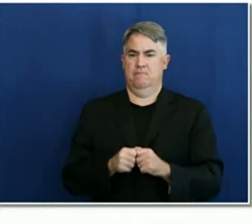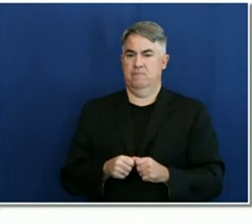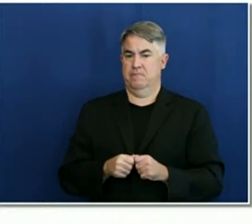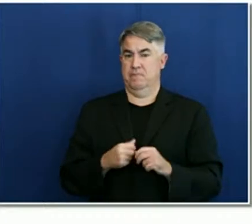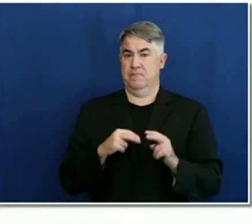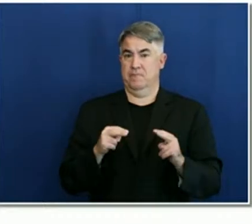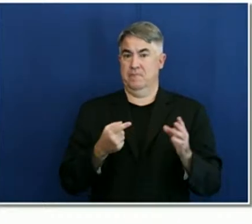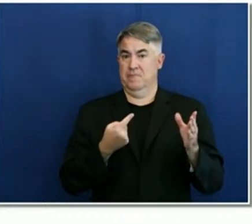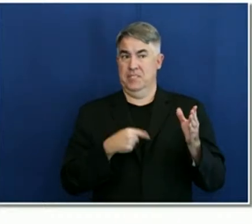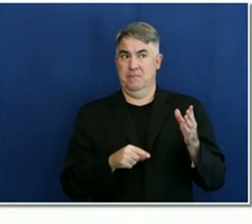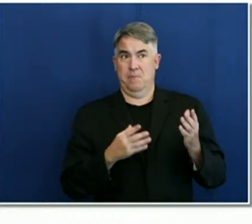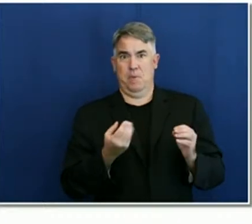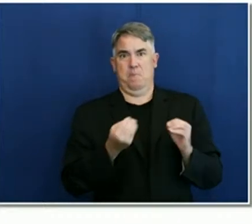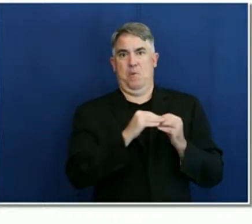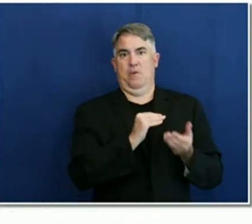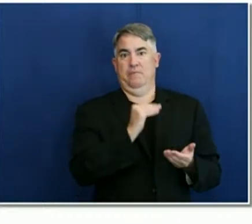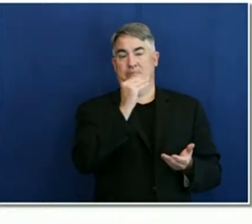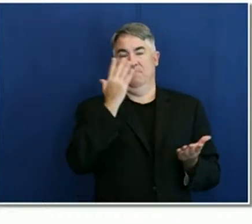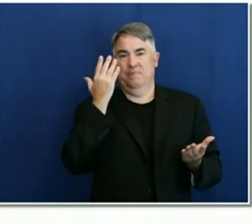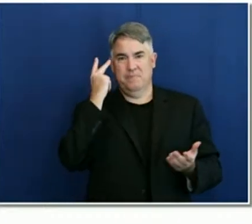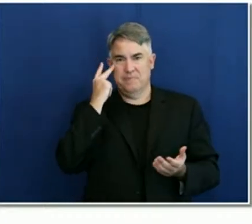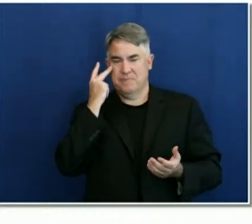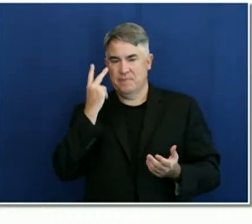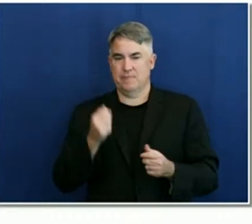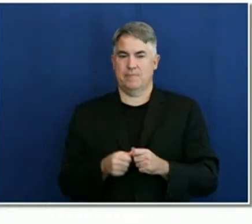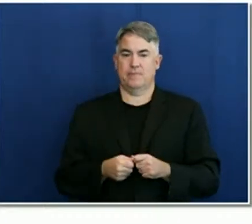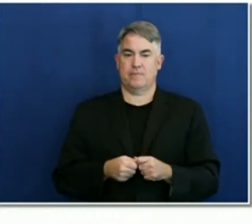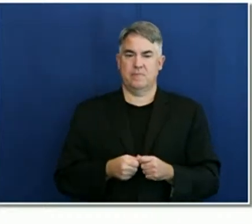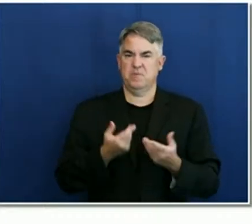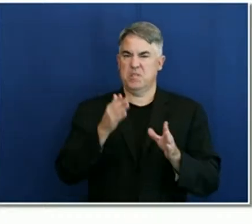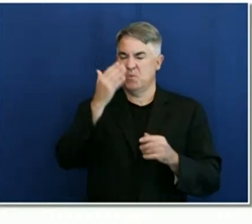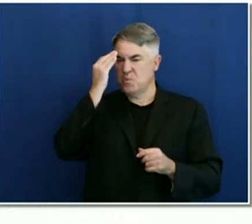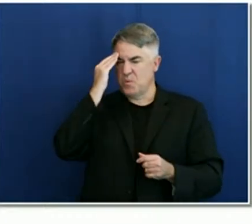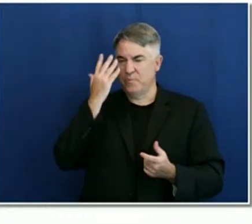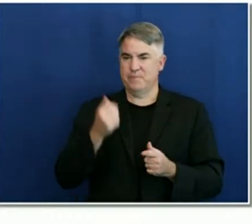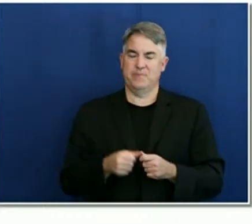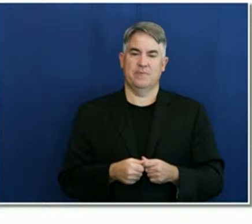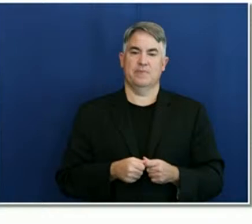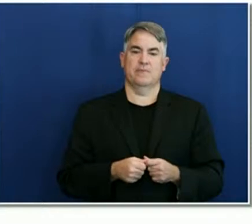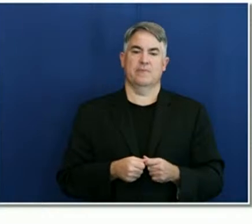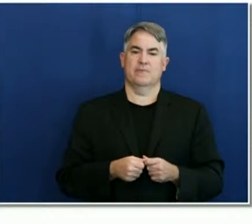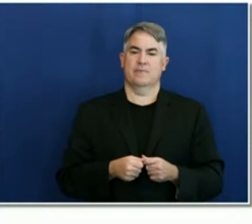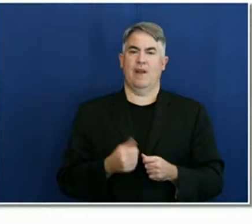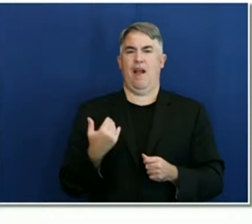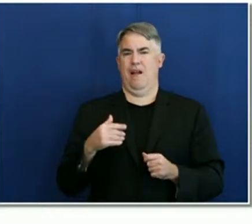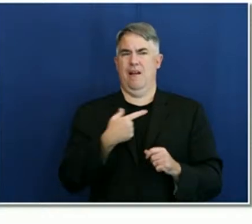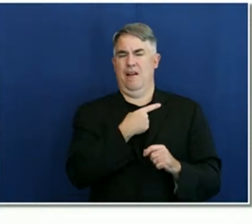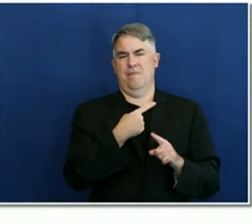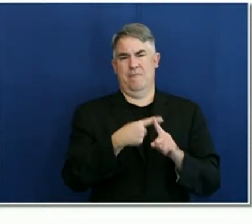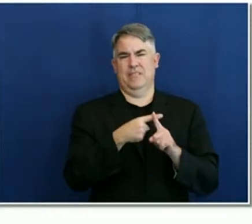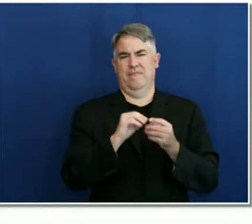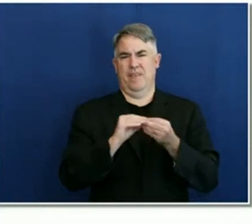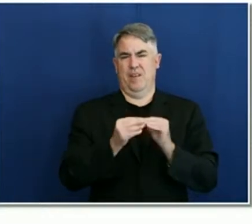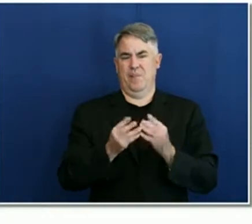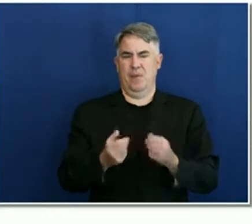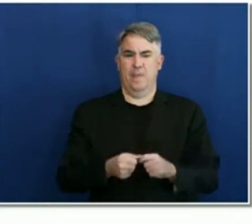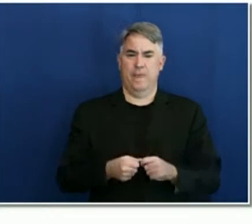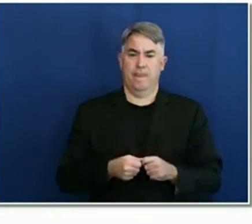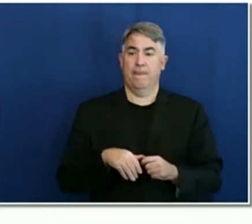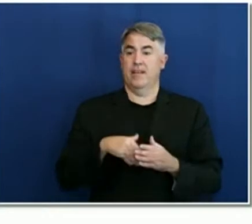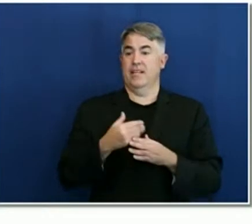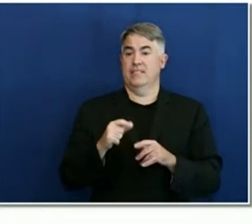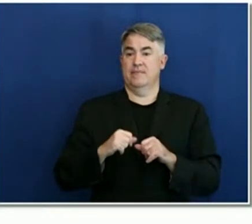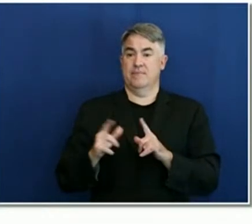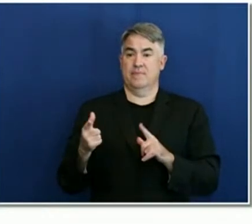may get a few more, but we will share that with you. But again, generally encouraging and heading in a good direction. Next, you'll see on